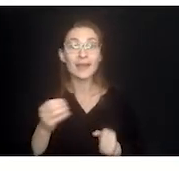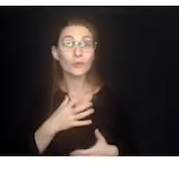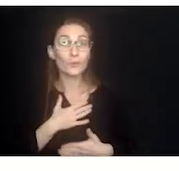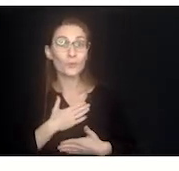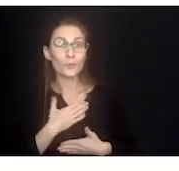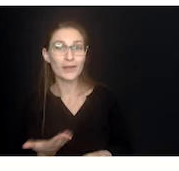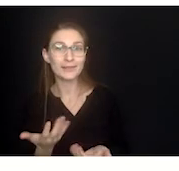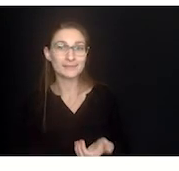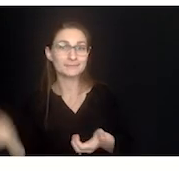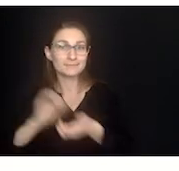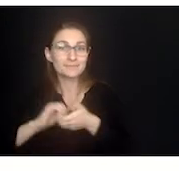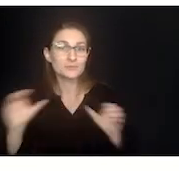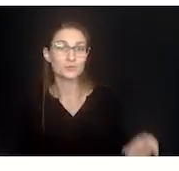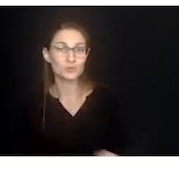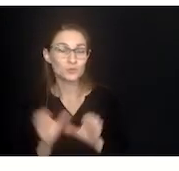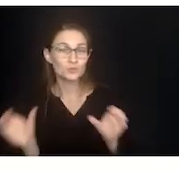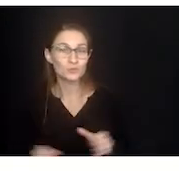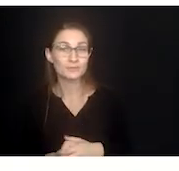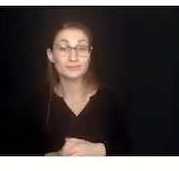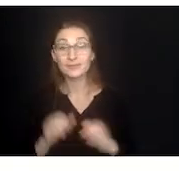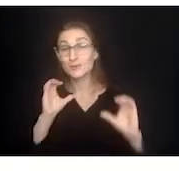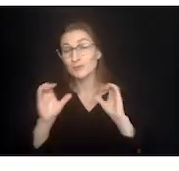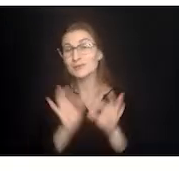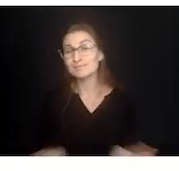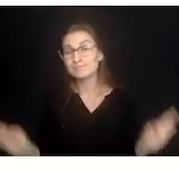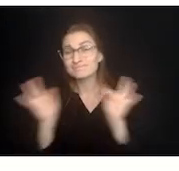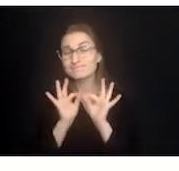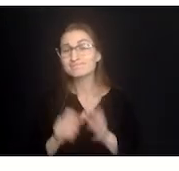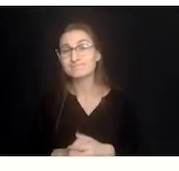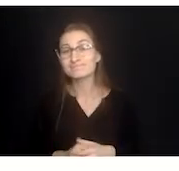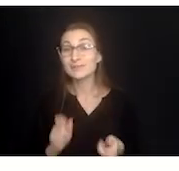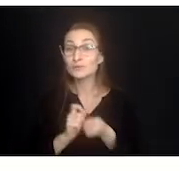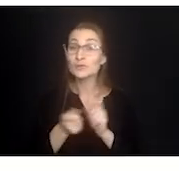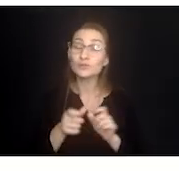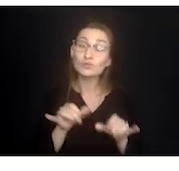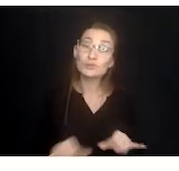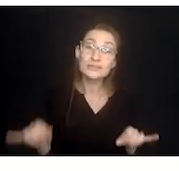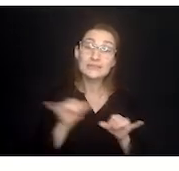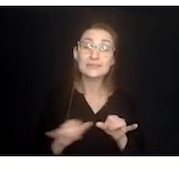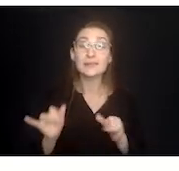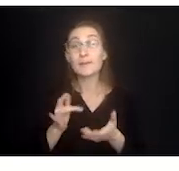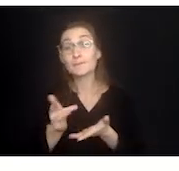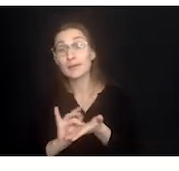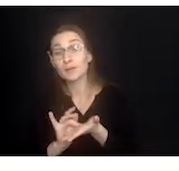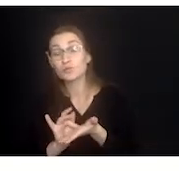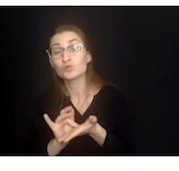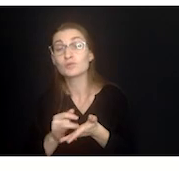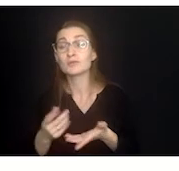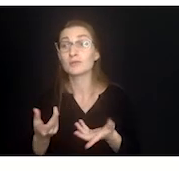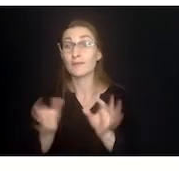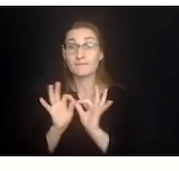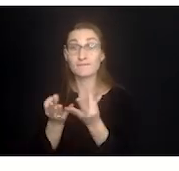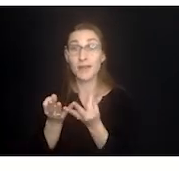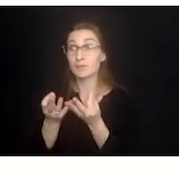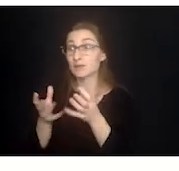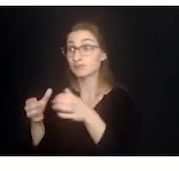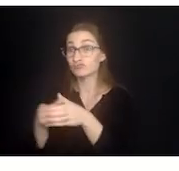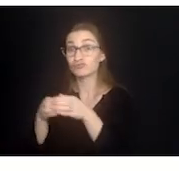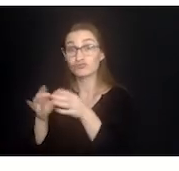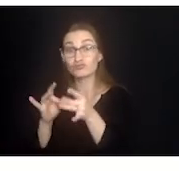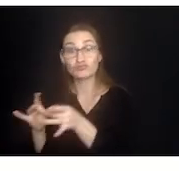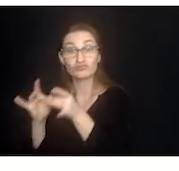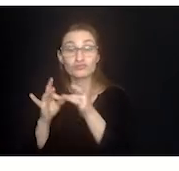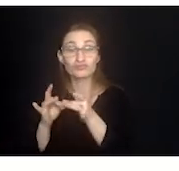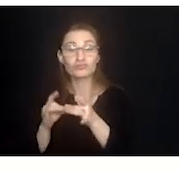agrees with, and is willing to do. Communication within the team is crucial. Changes in routines, medication, family